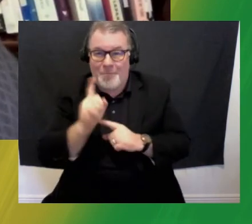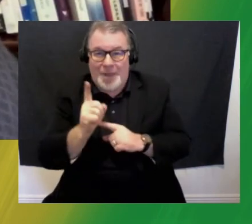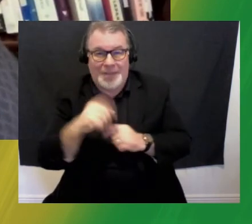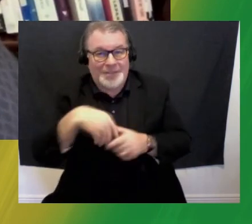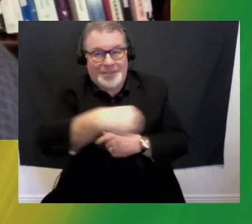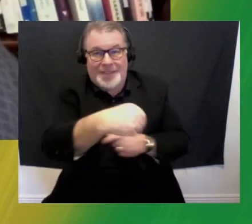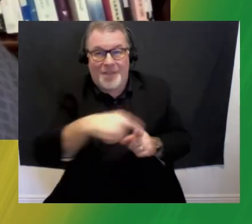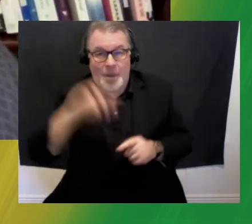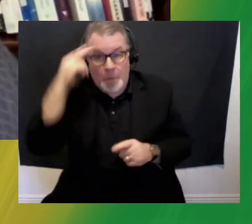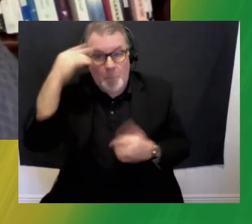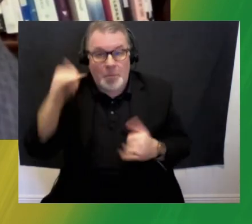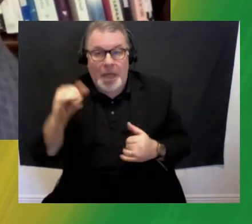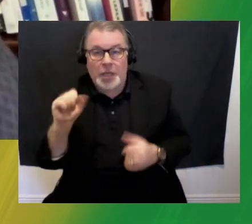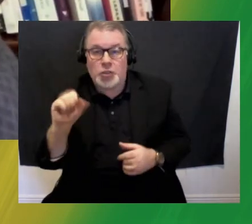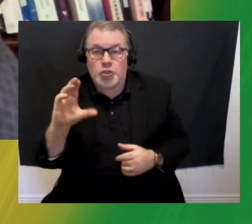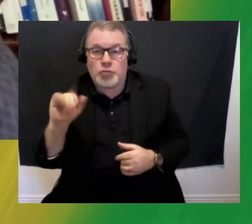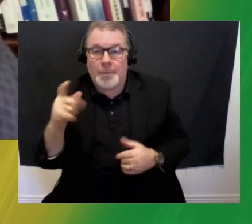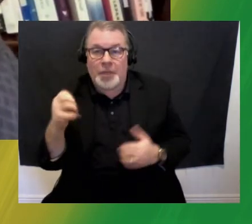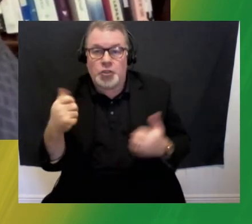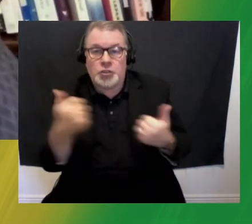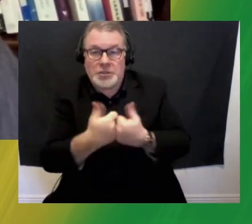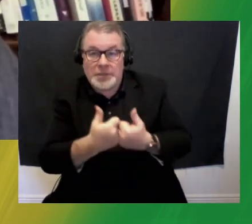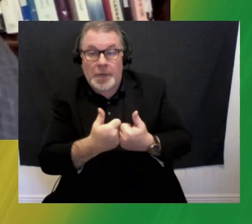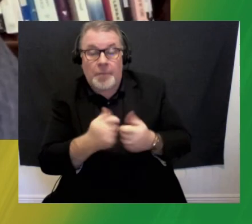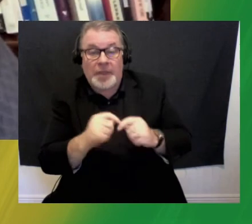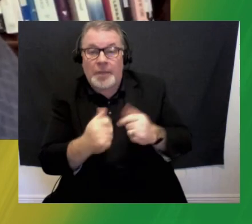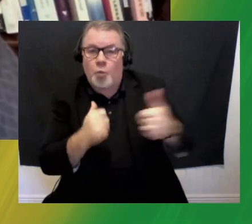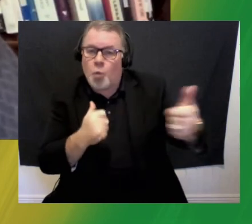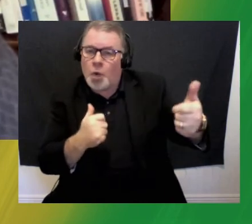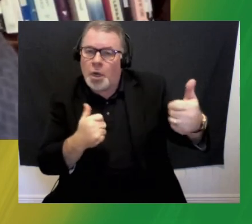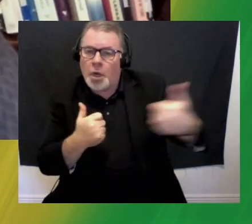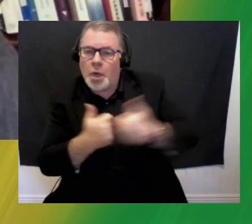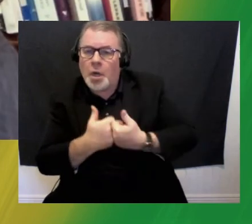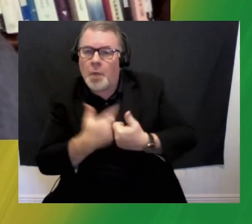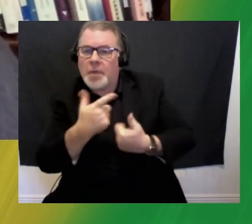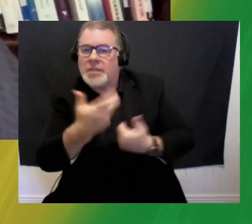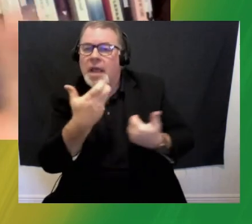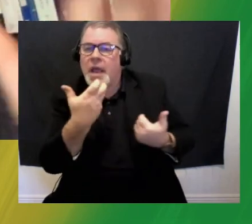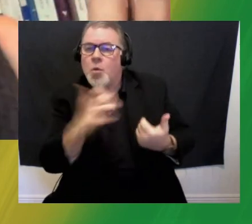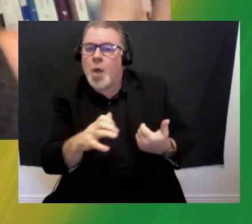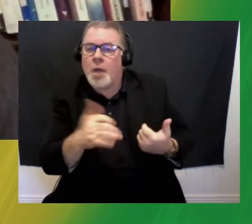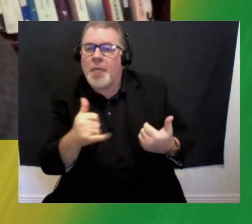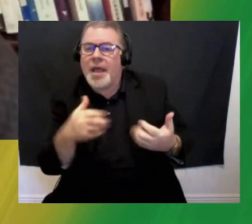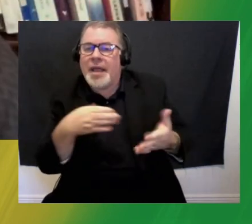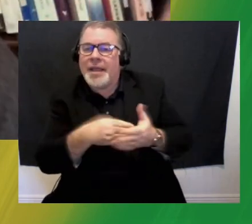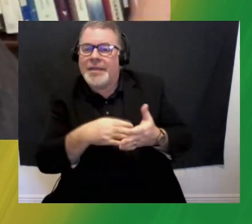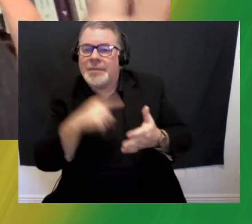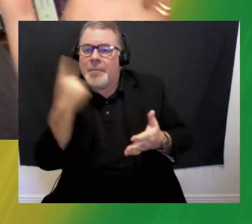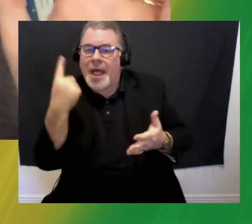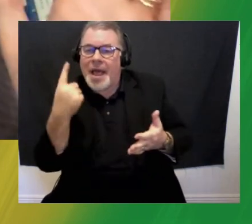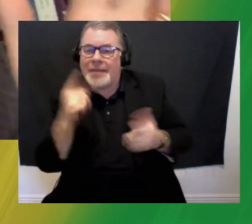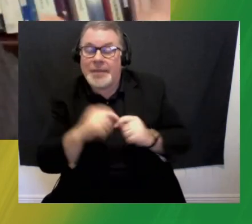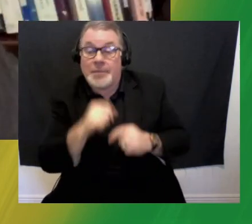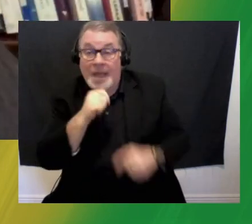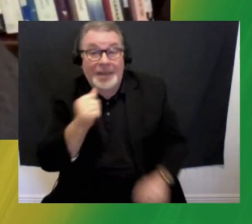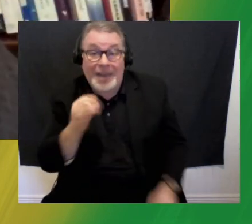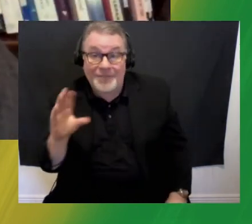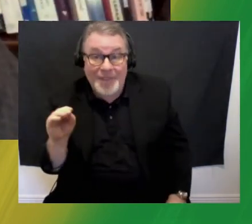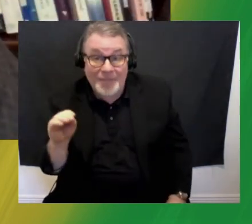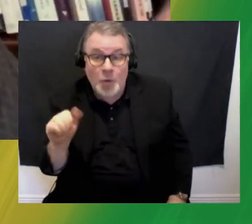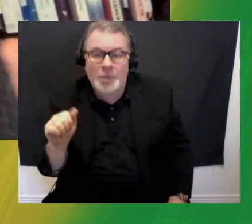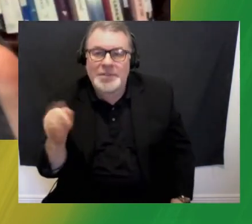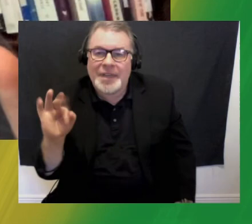play a scrimmage game. And the team wouldn't play against us because they didn't want to play against a Black team. This wasn't 1950, y'all. This was